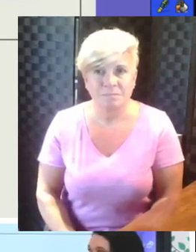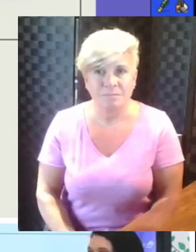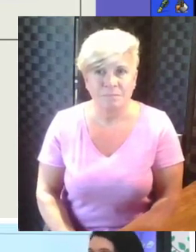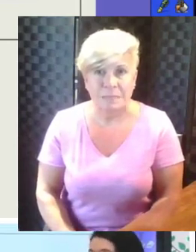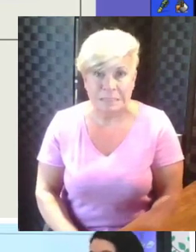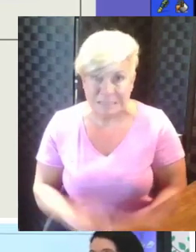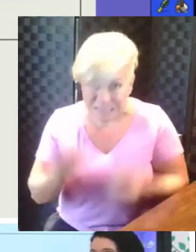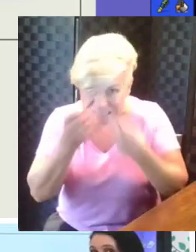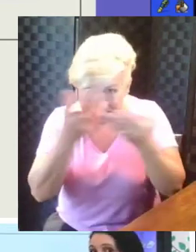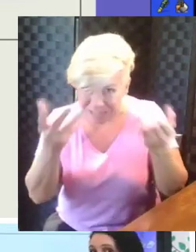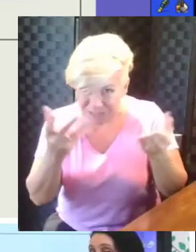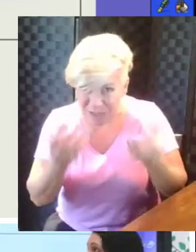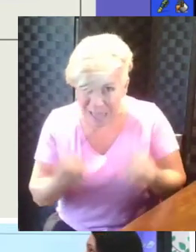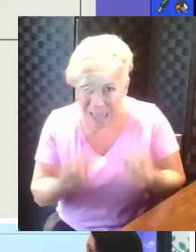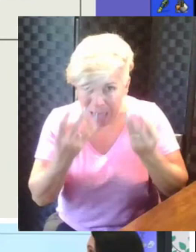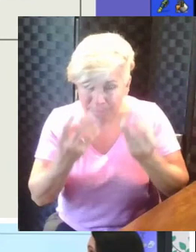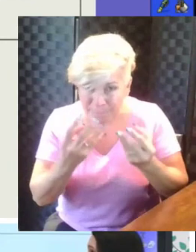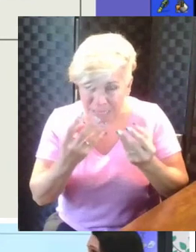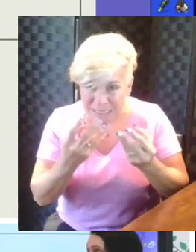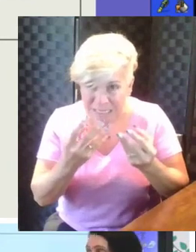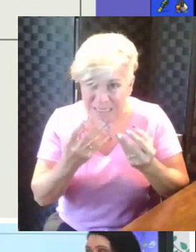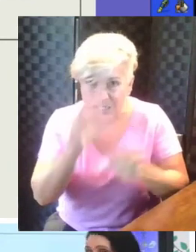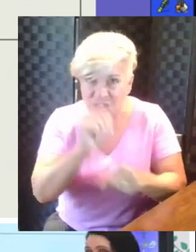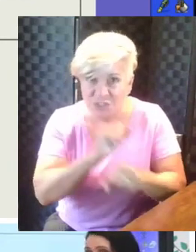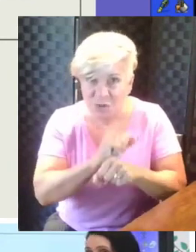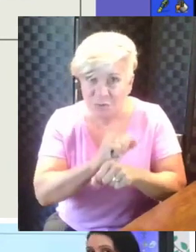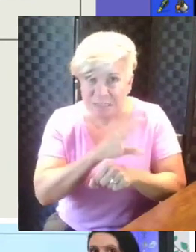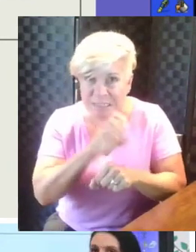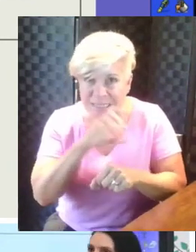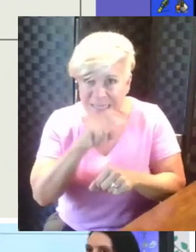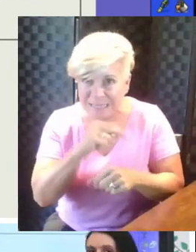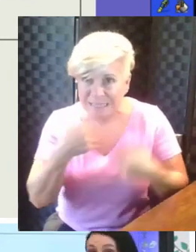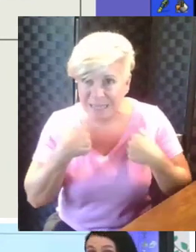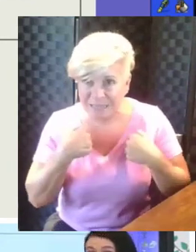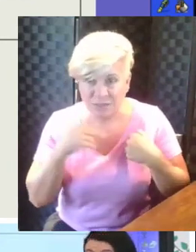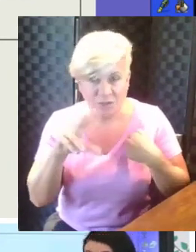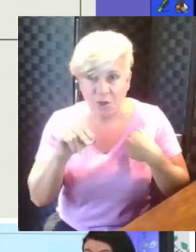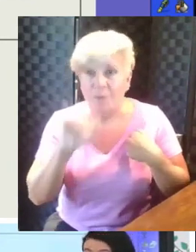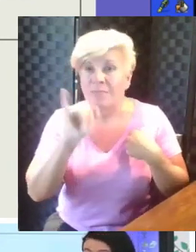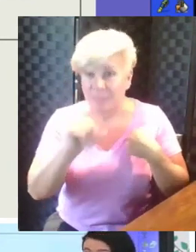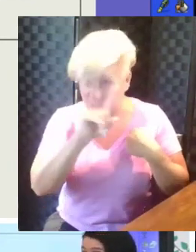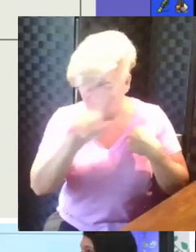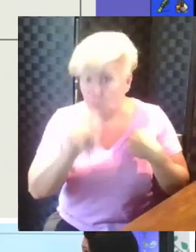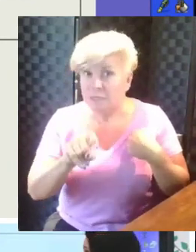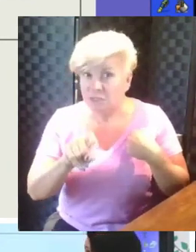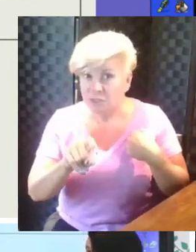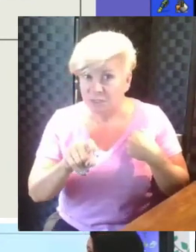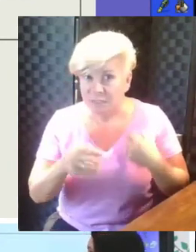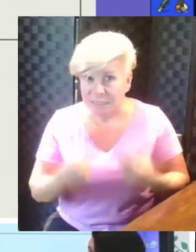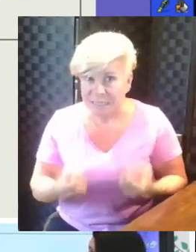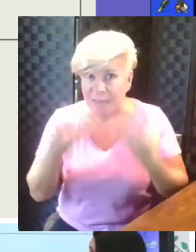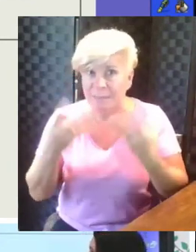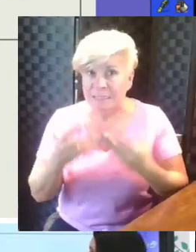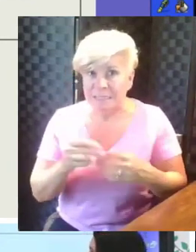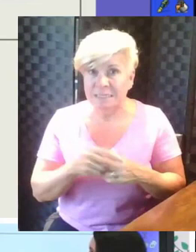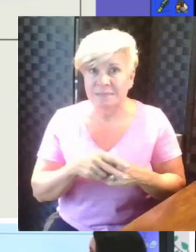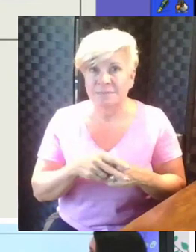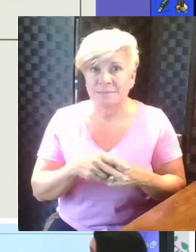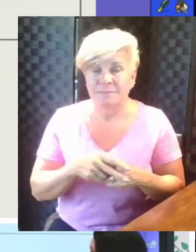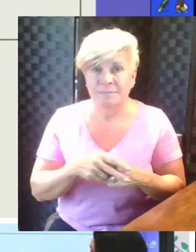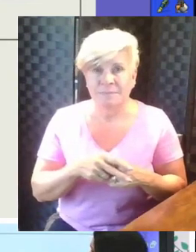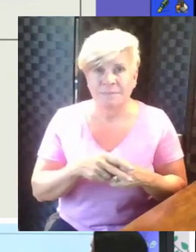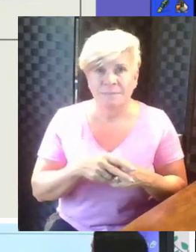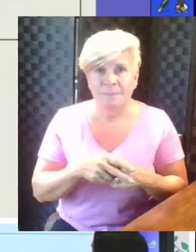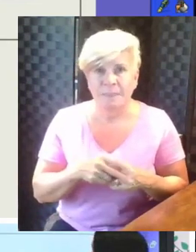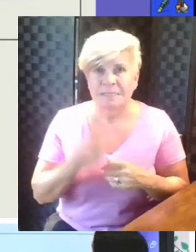Does it tell us how many stones Caden has? Nope, that's the question it's asking us. Does